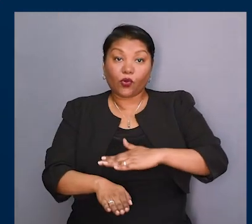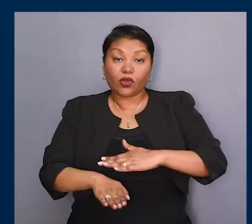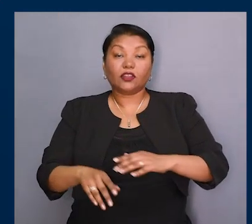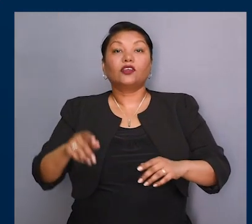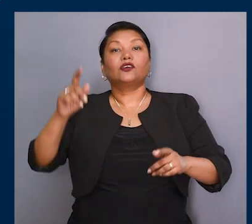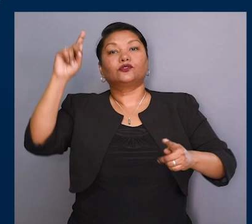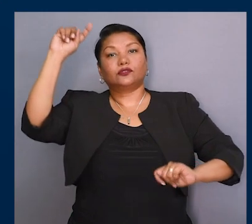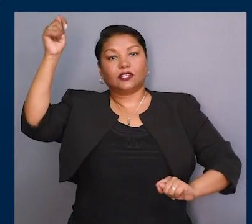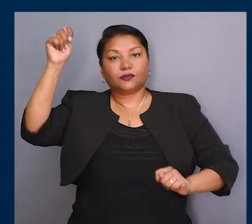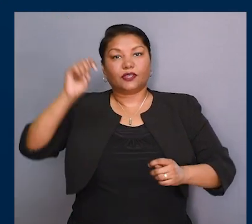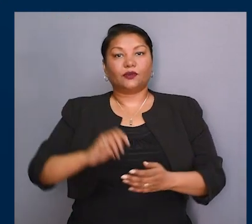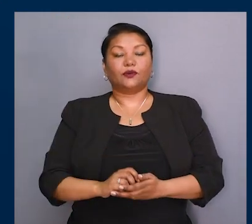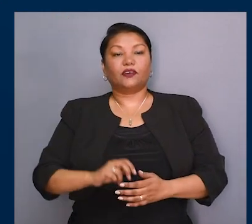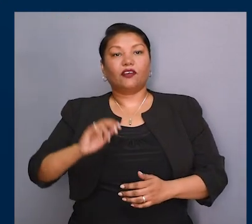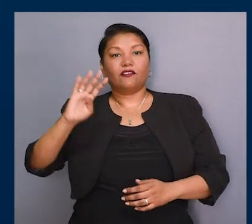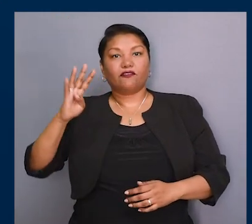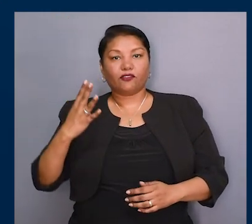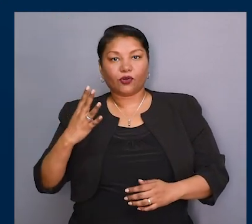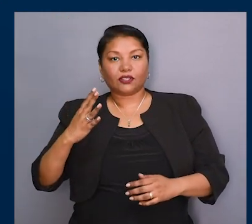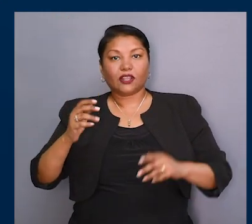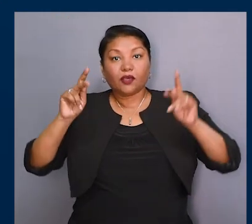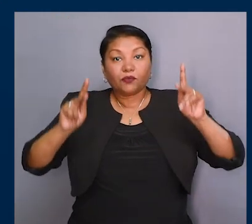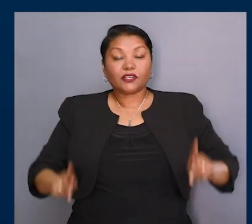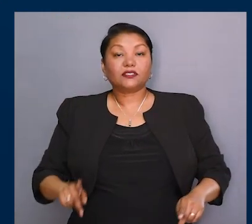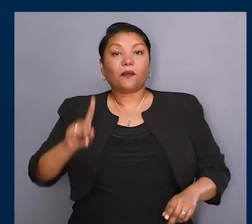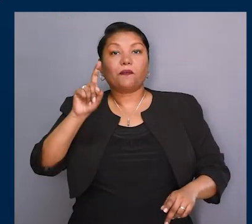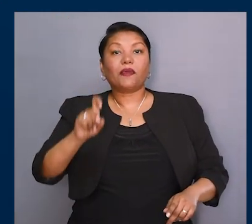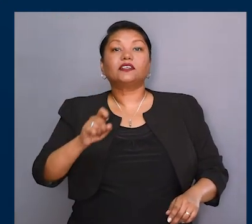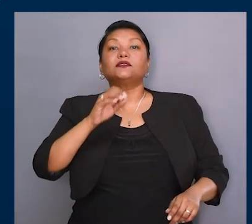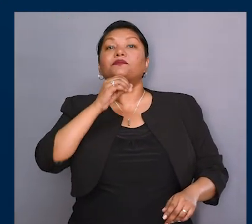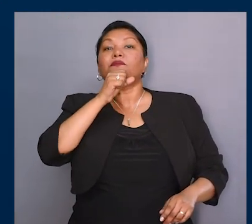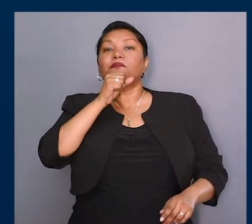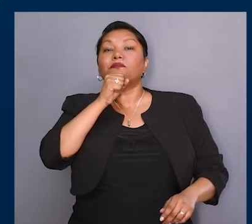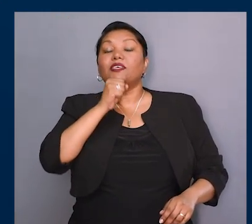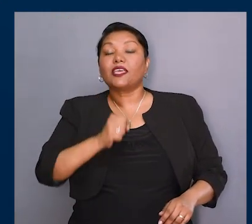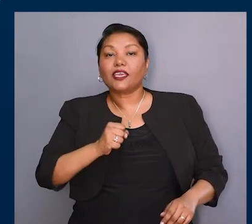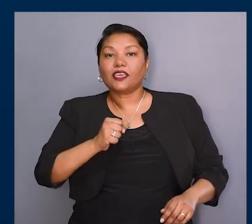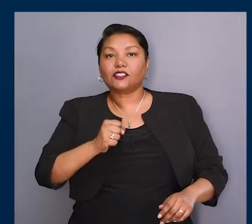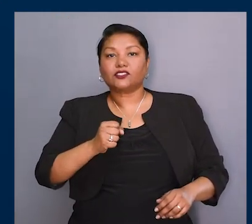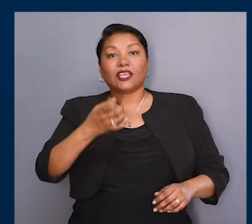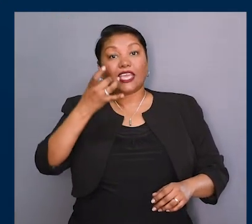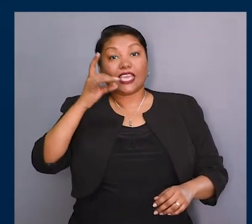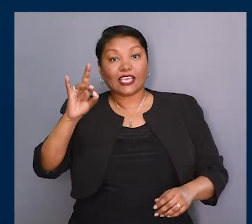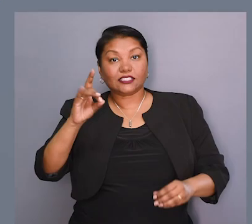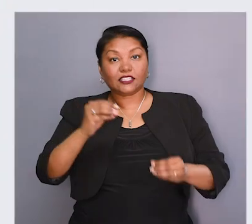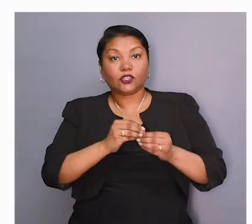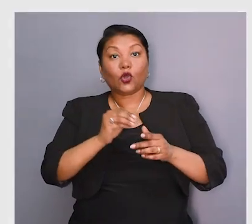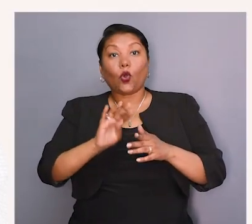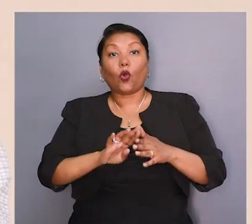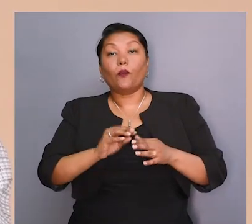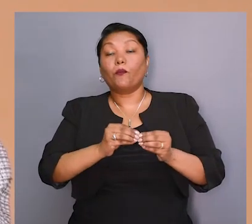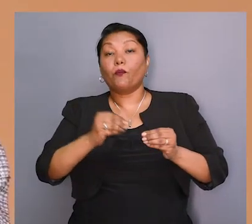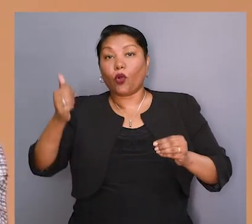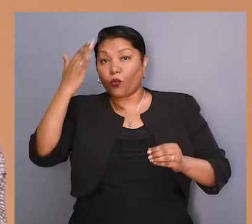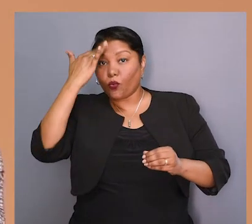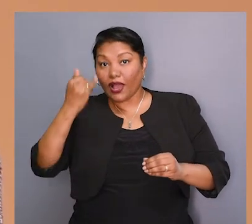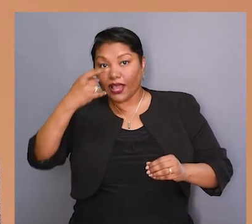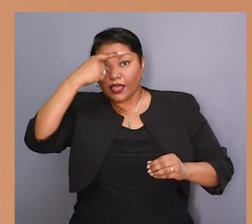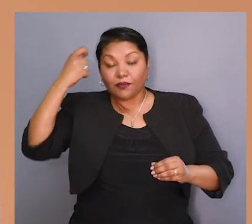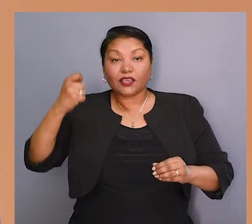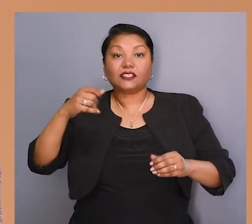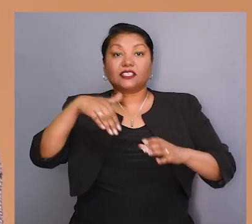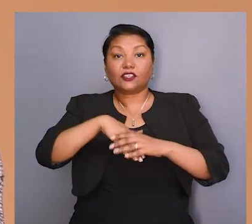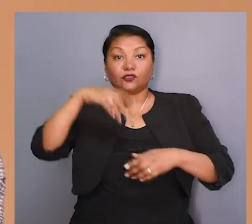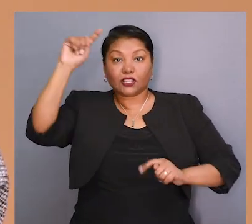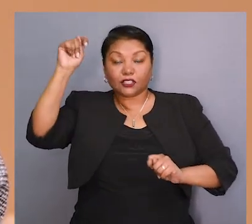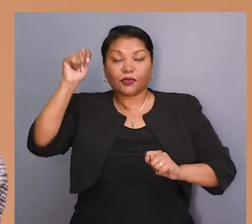Tobago. The applicant must be 18 years and over. And one of the reasons we have this criteria is because the applicant has to